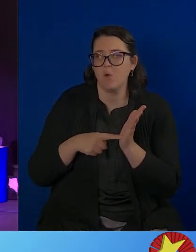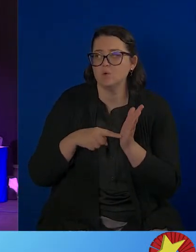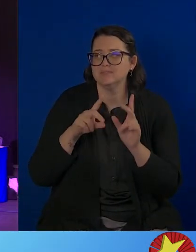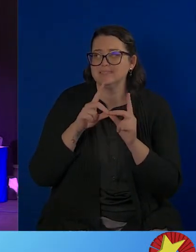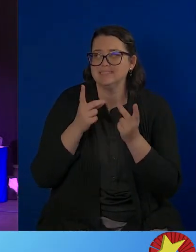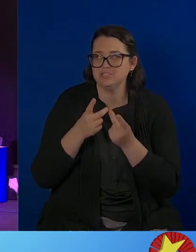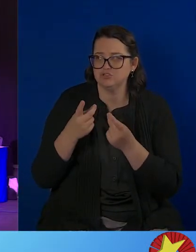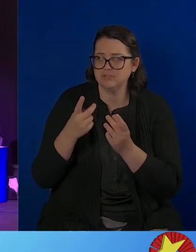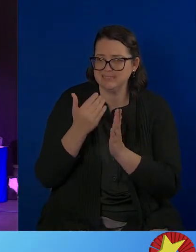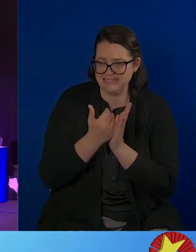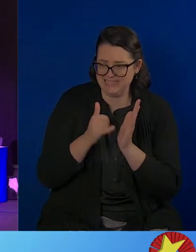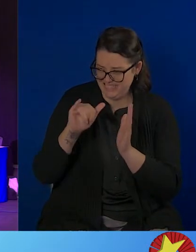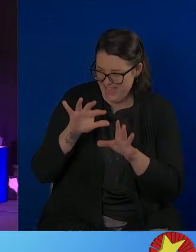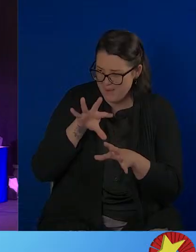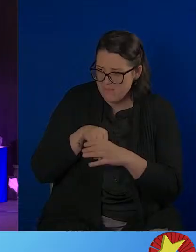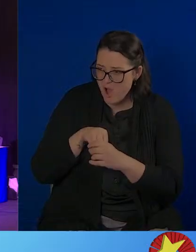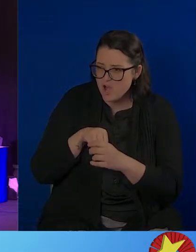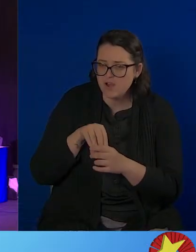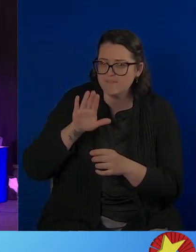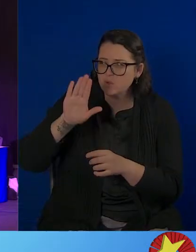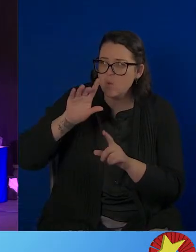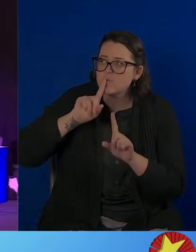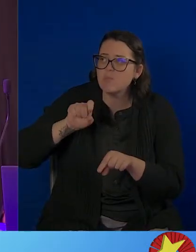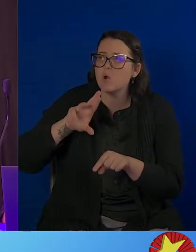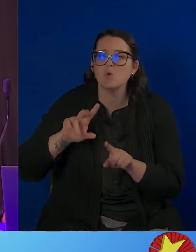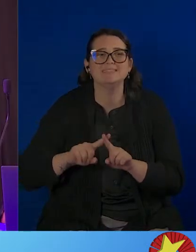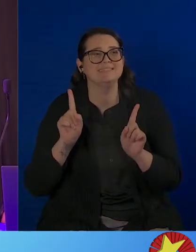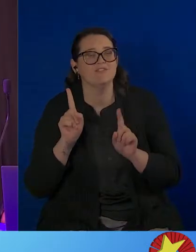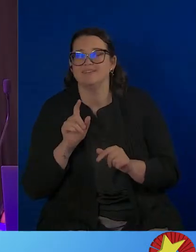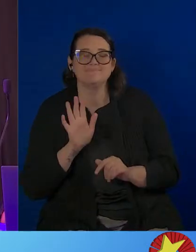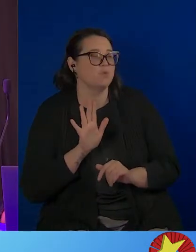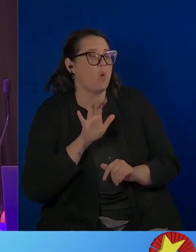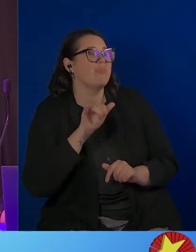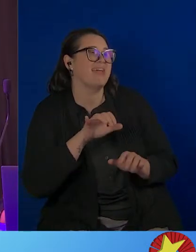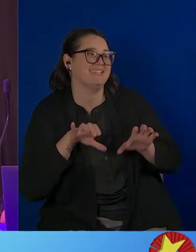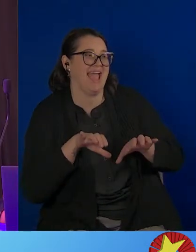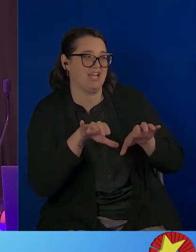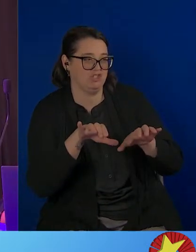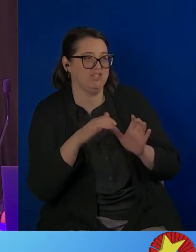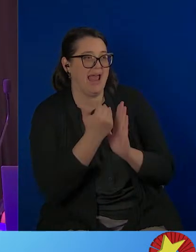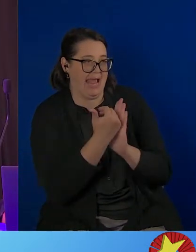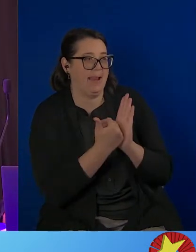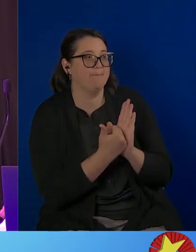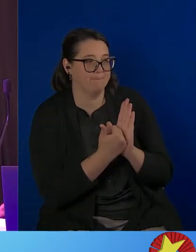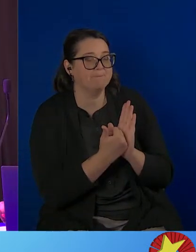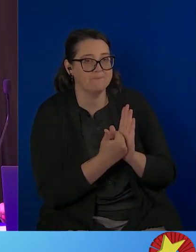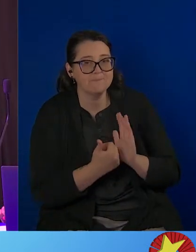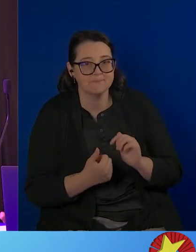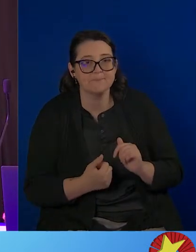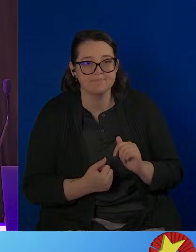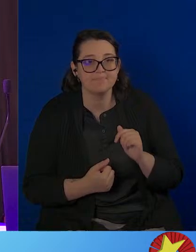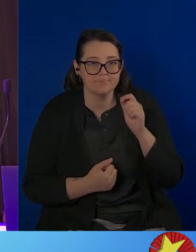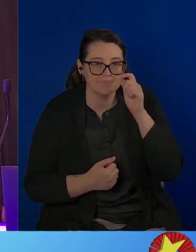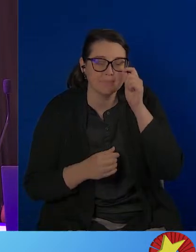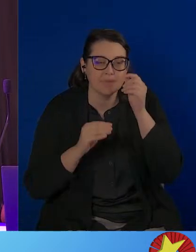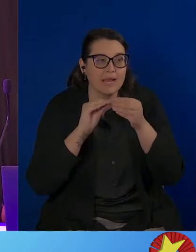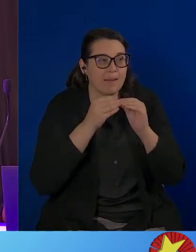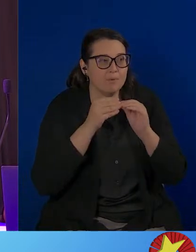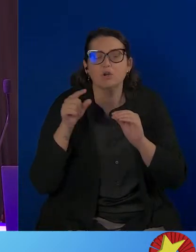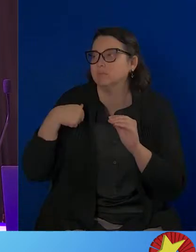of this, or is that another item? That is an action item. To come? Correct. Number. Okay. I'll